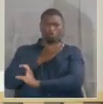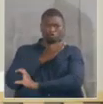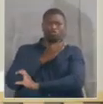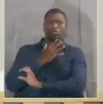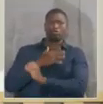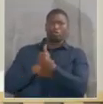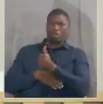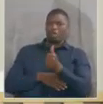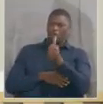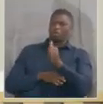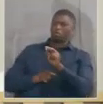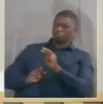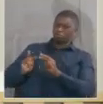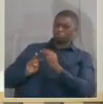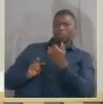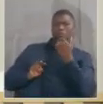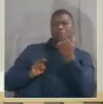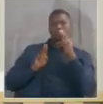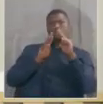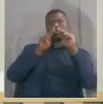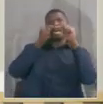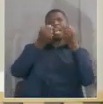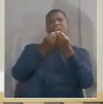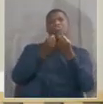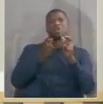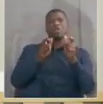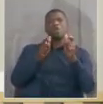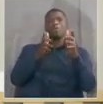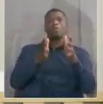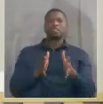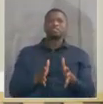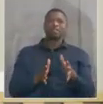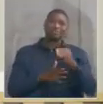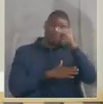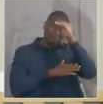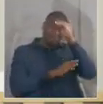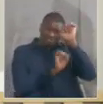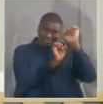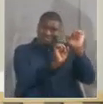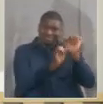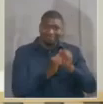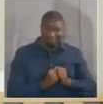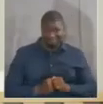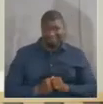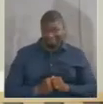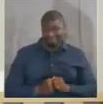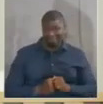administratively by the National Commissioner of Police,